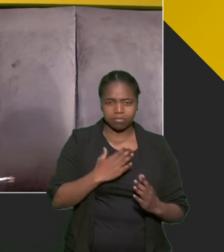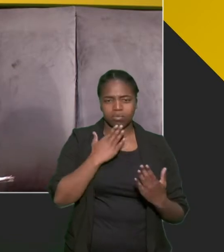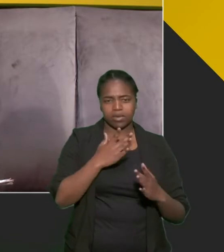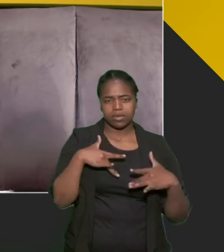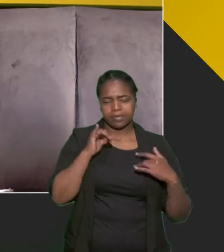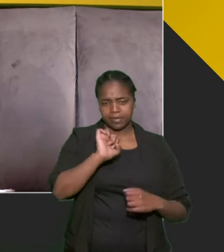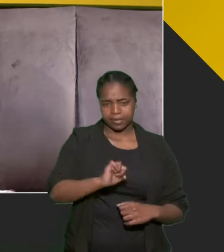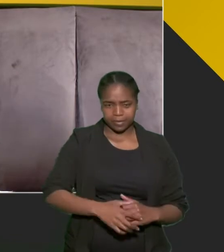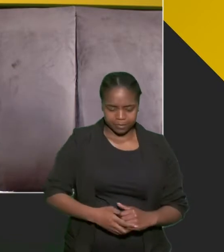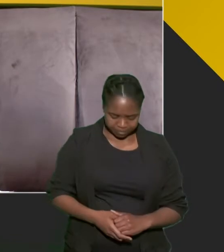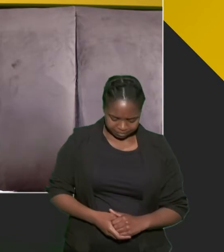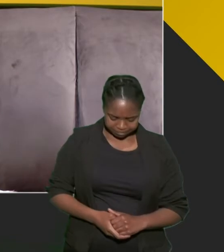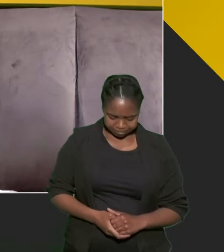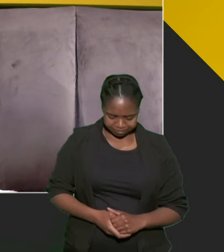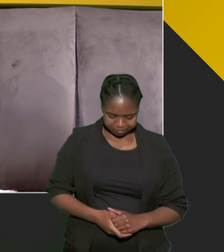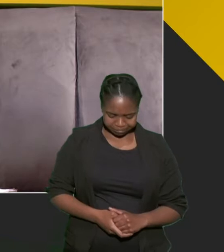yakhe.